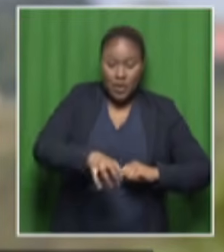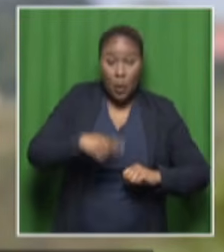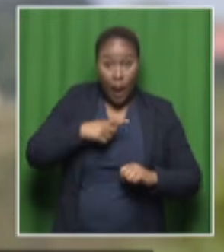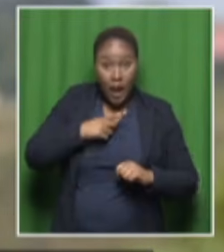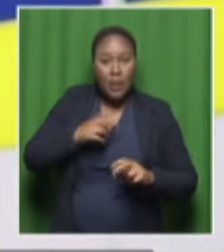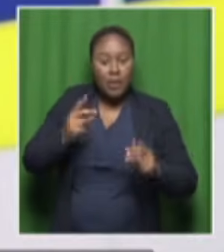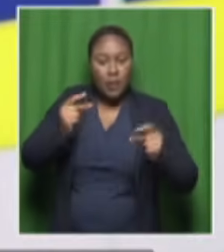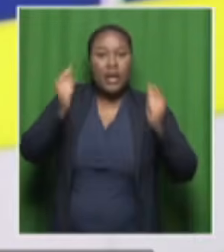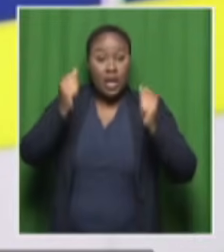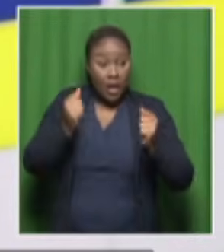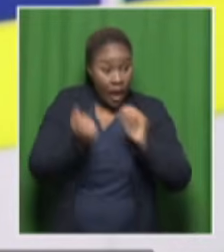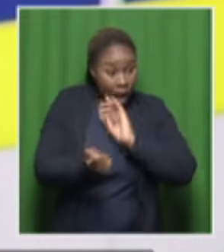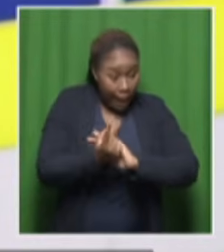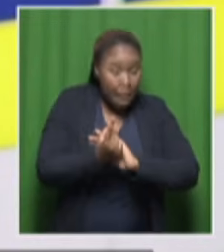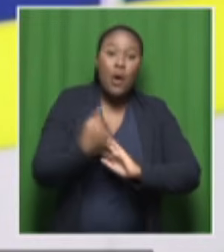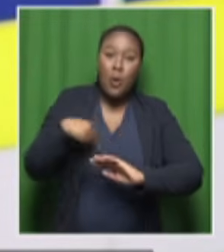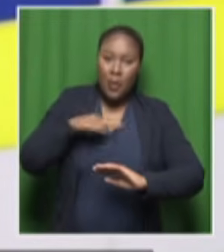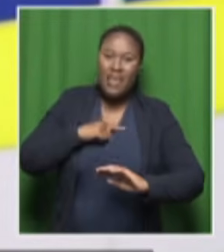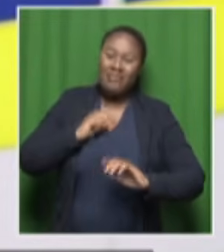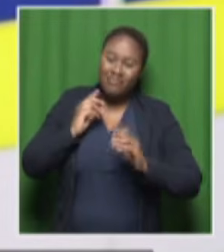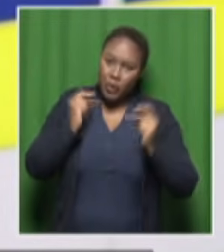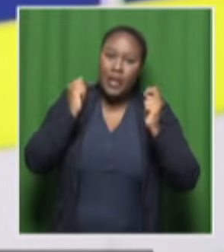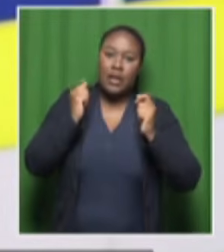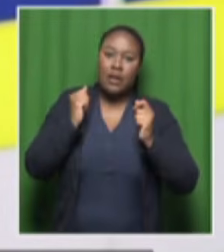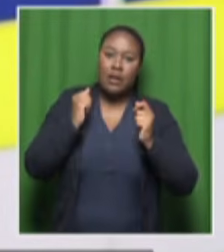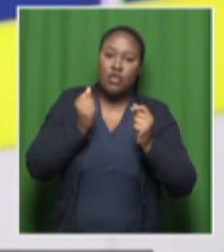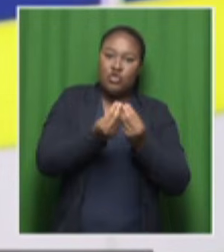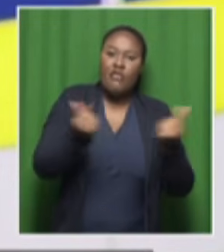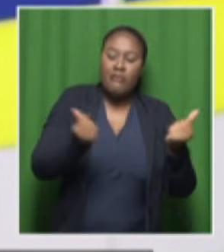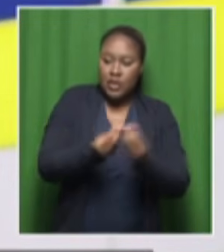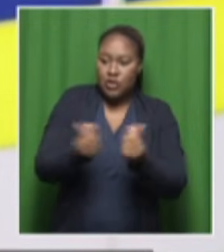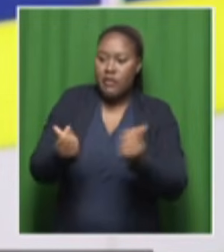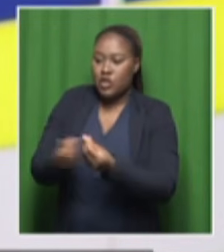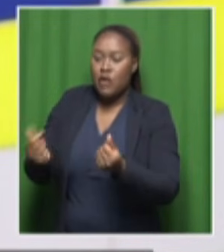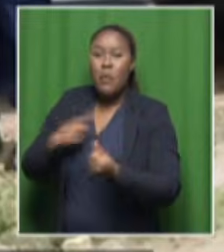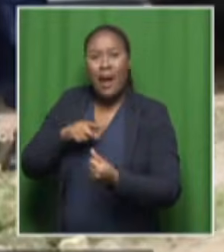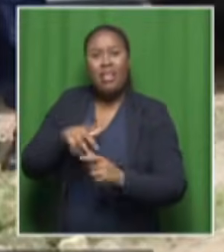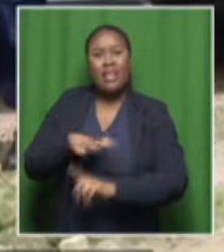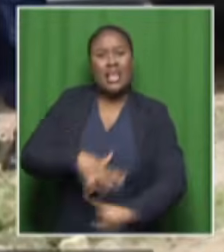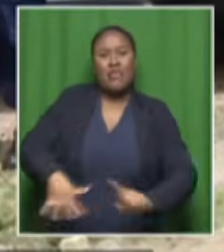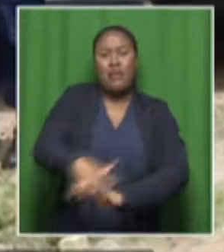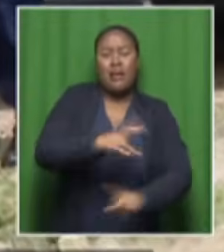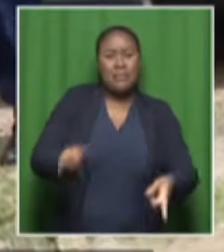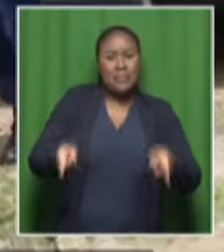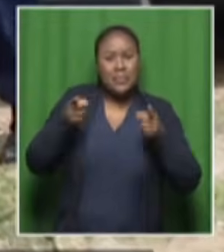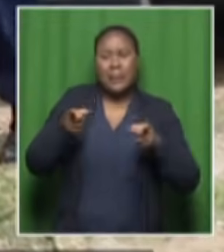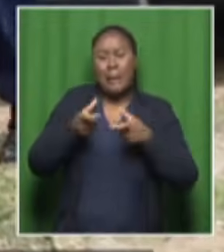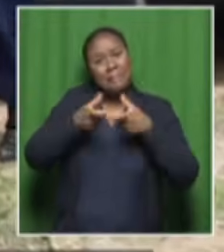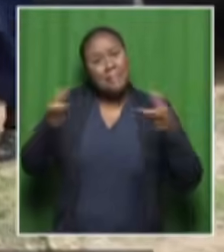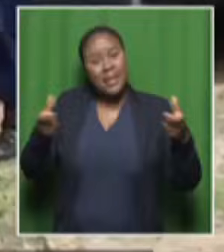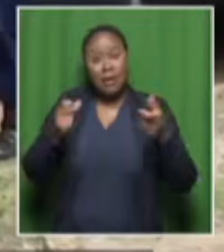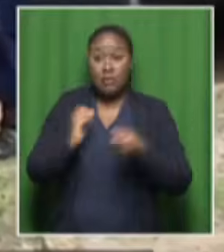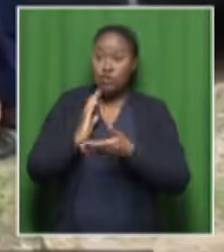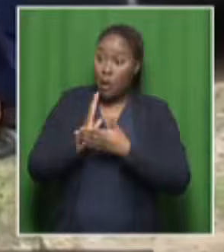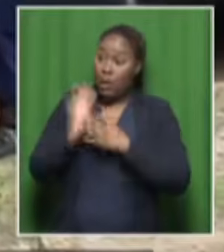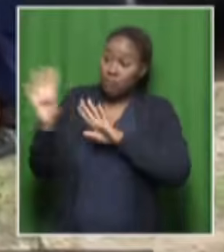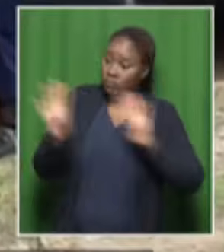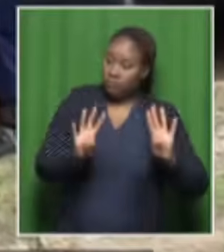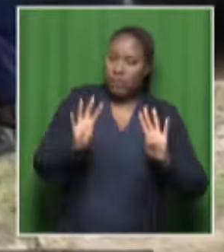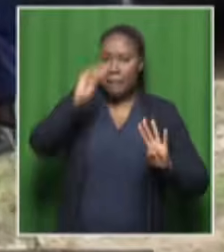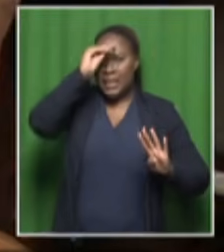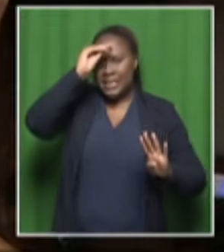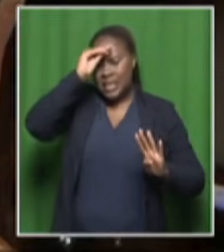can ultimately look at the policing needs in a big area and make sure that there is deployment, make officers are